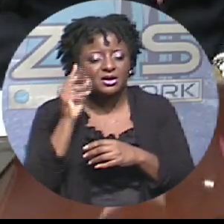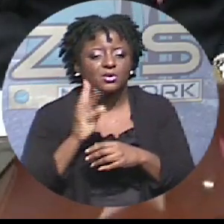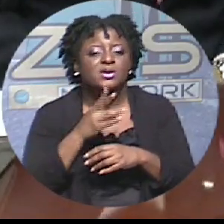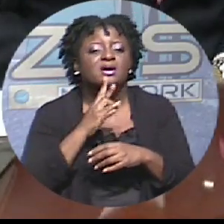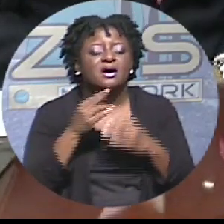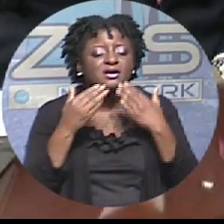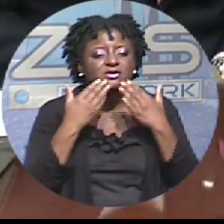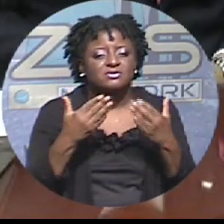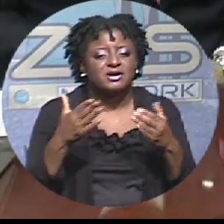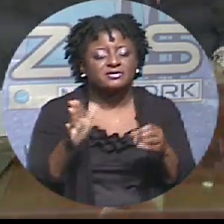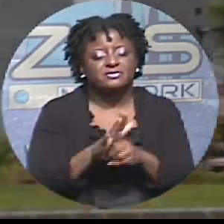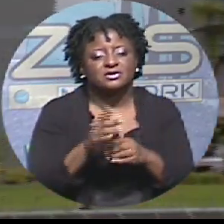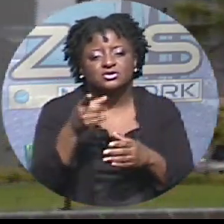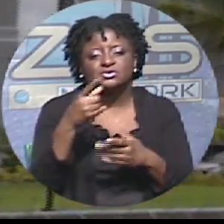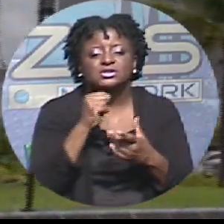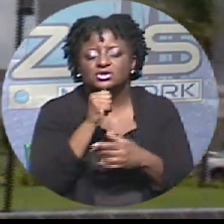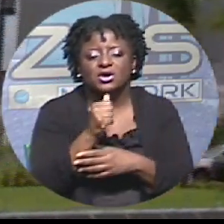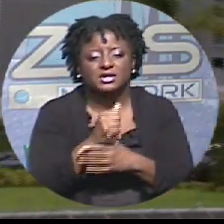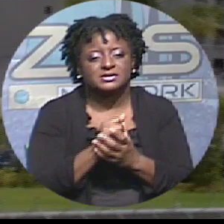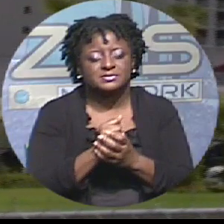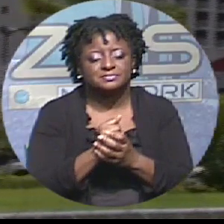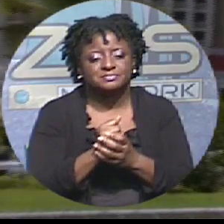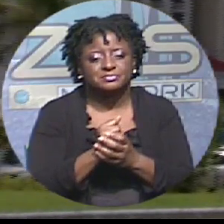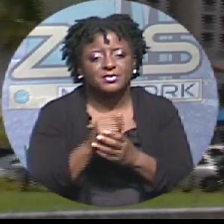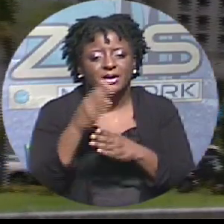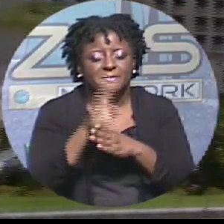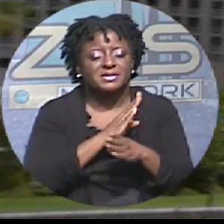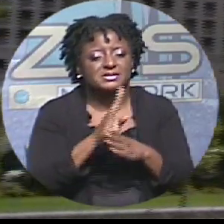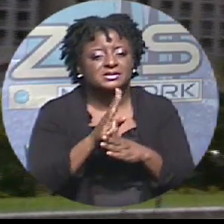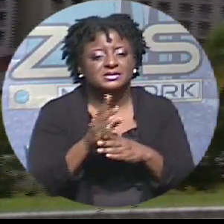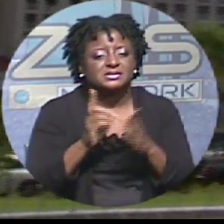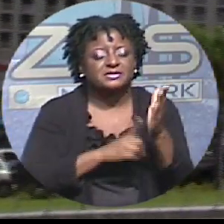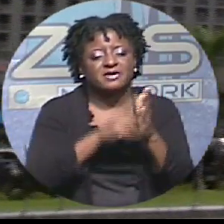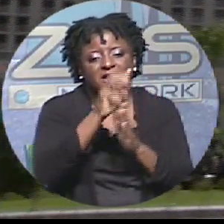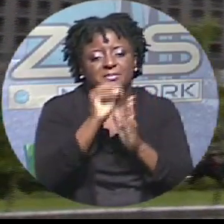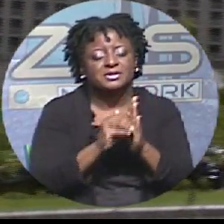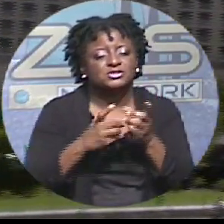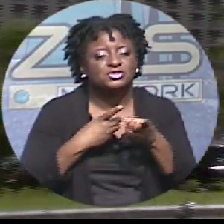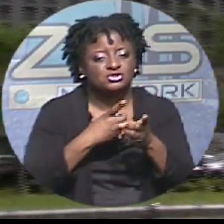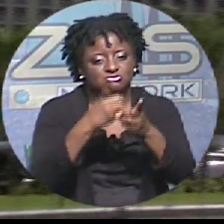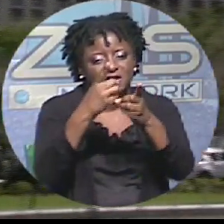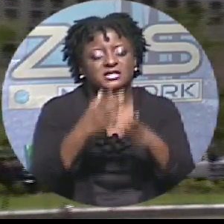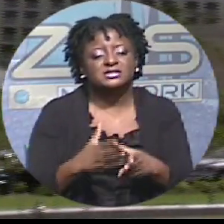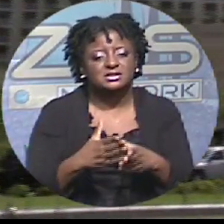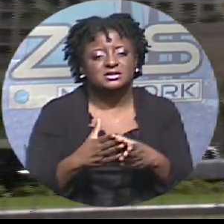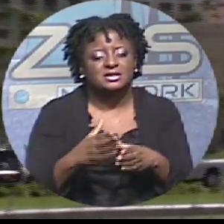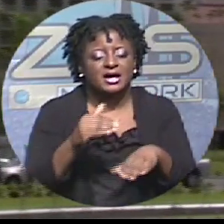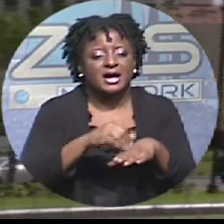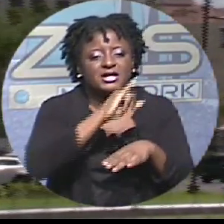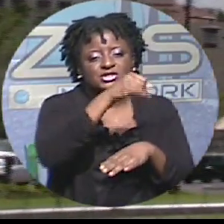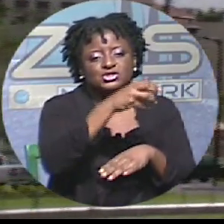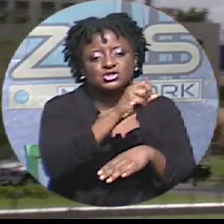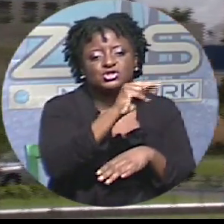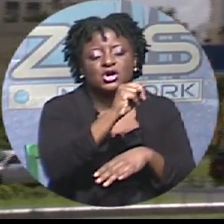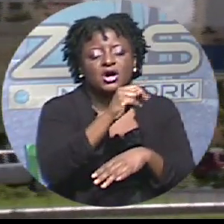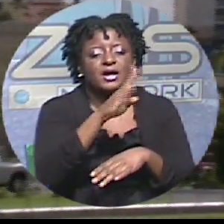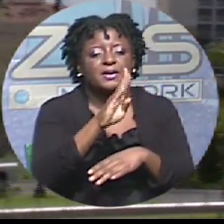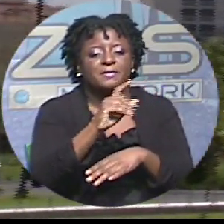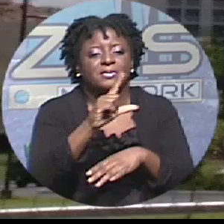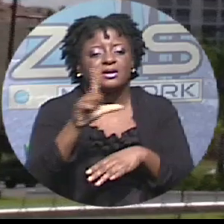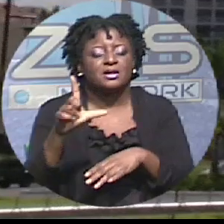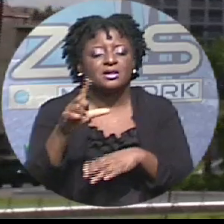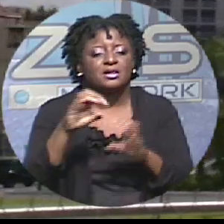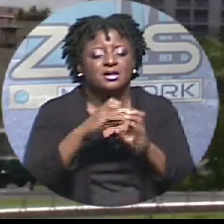grateful that you didn't blink. Business Development Director John Bull Group of Companies, Inga Bobleg, who represents retailers at the